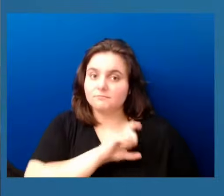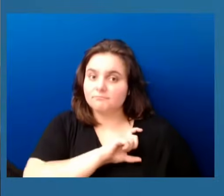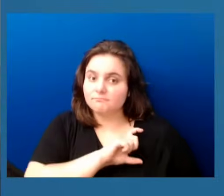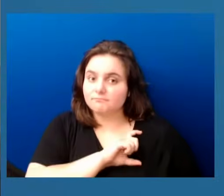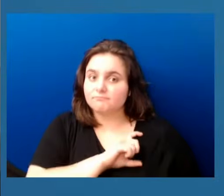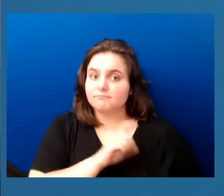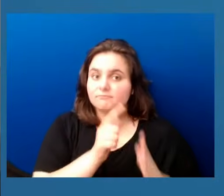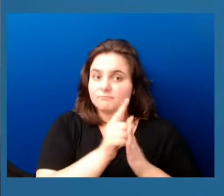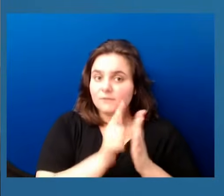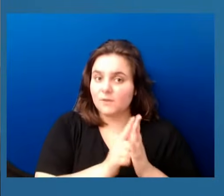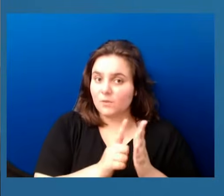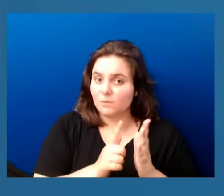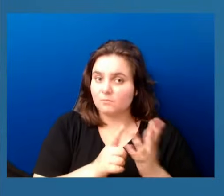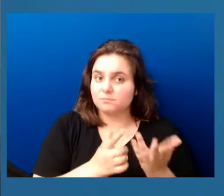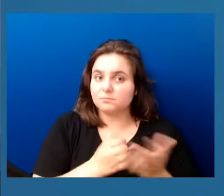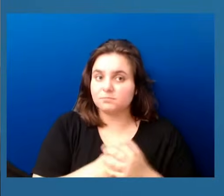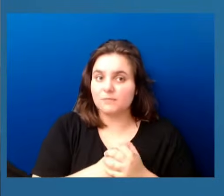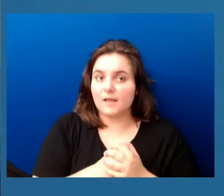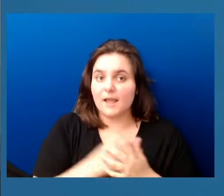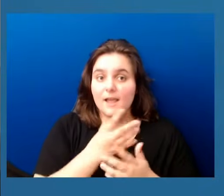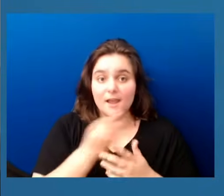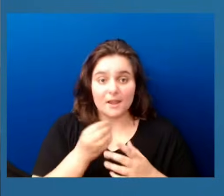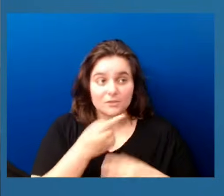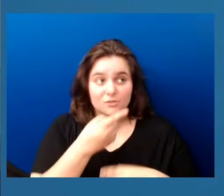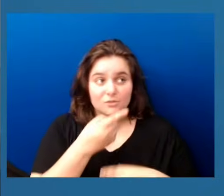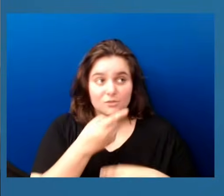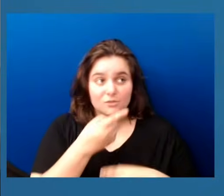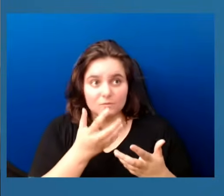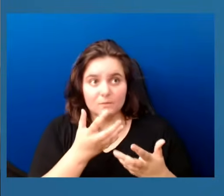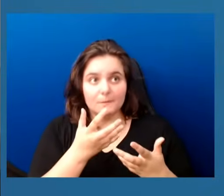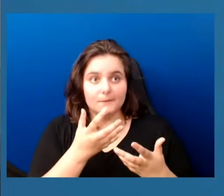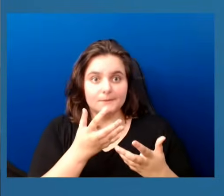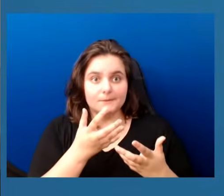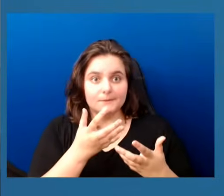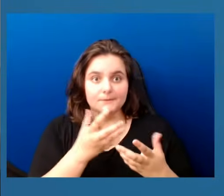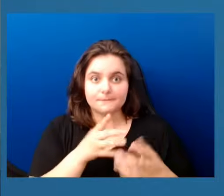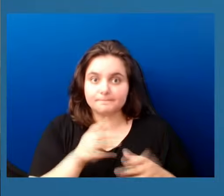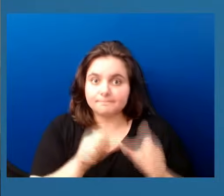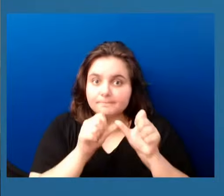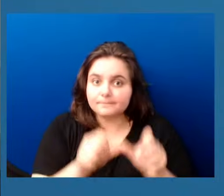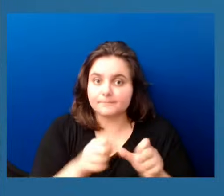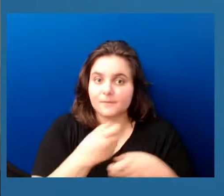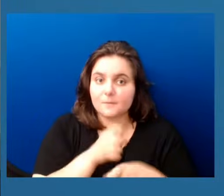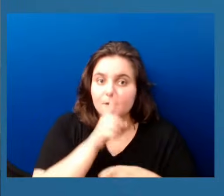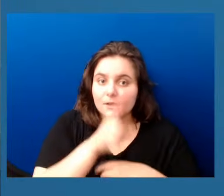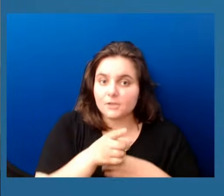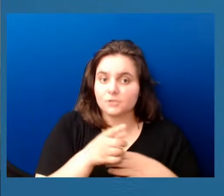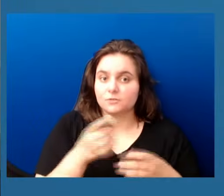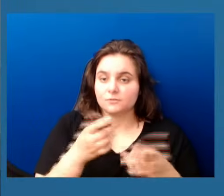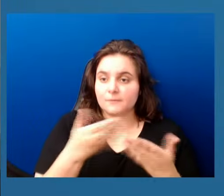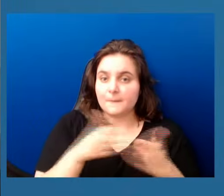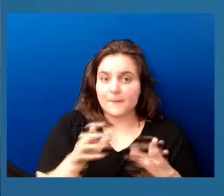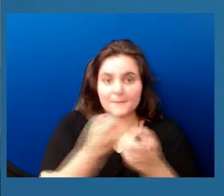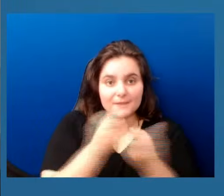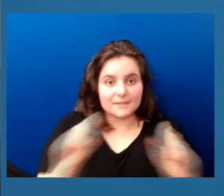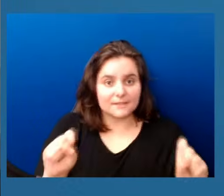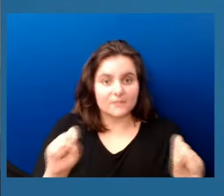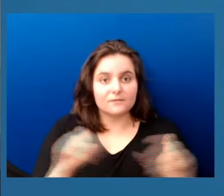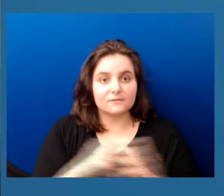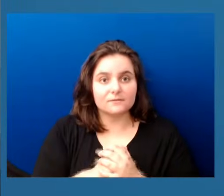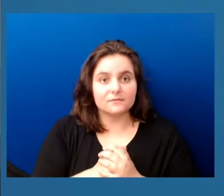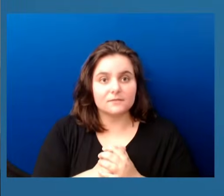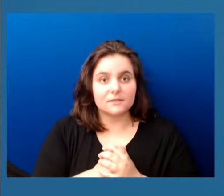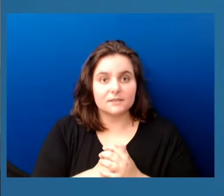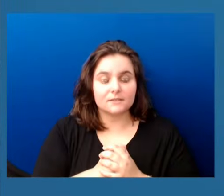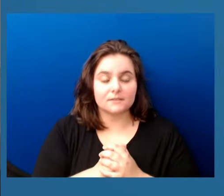public safety for the people that we serve. The updates, as referenced with regard to the discovery law that